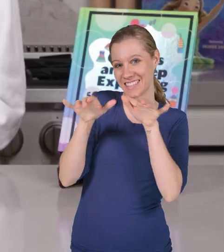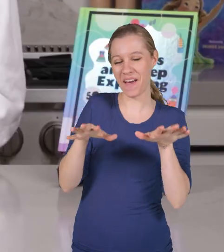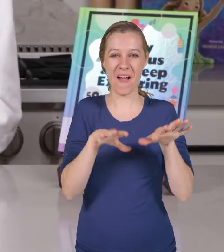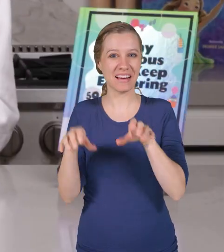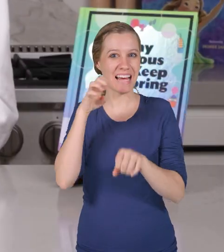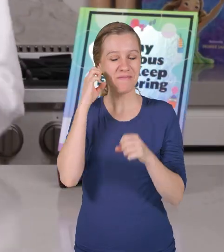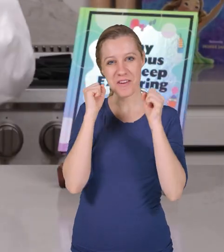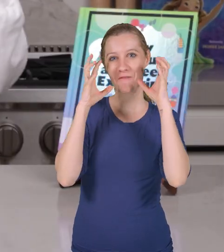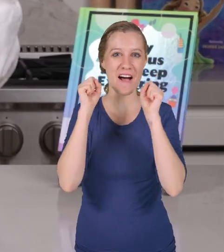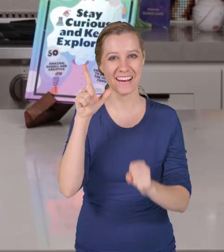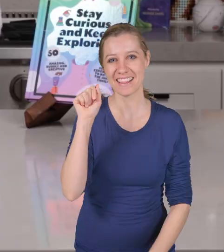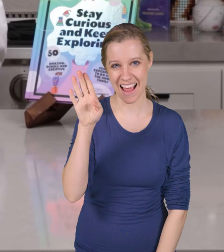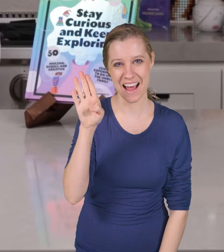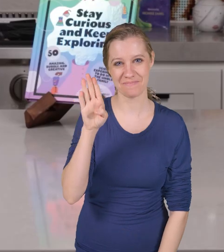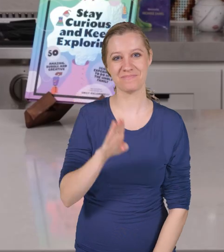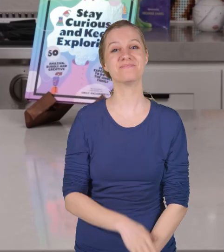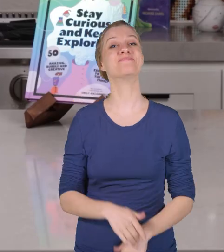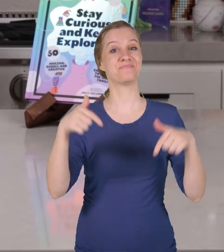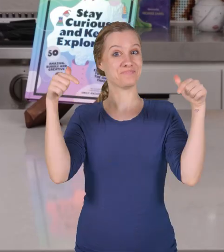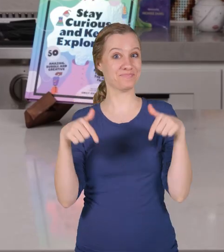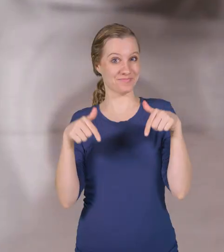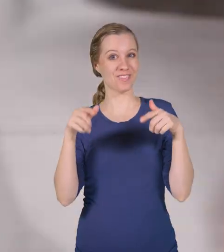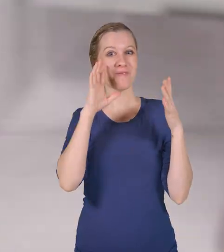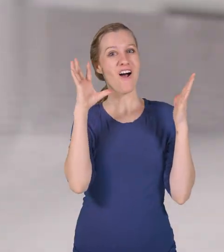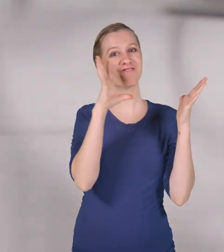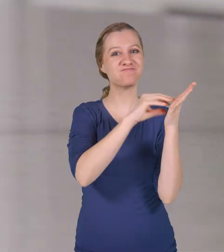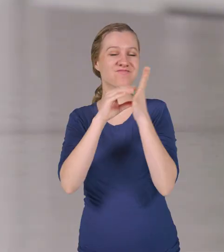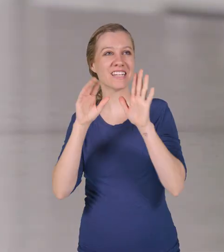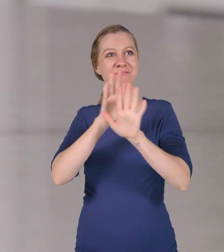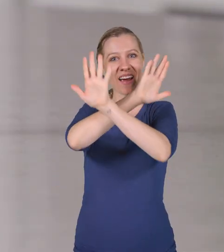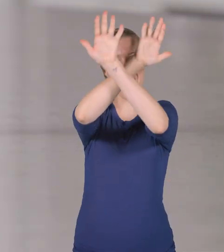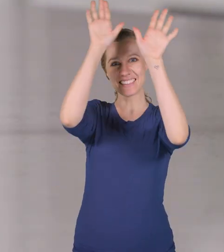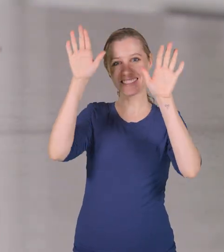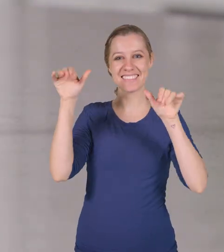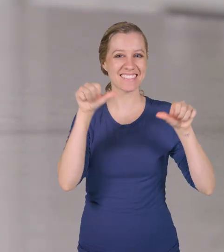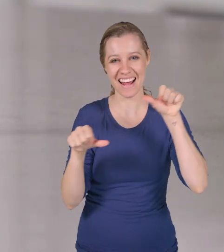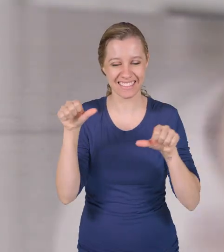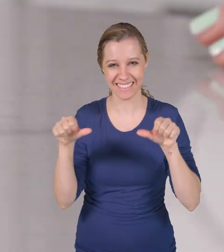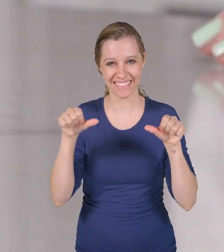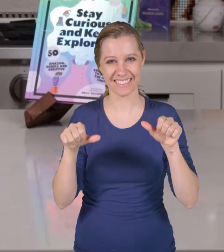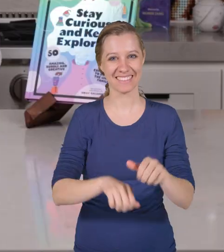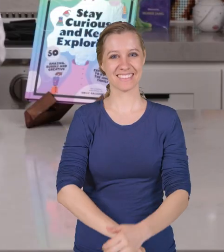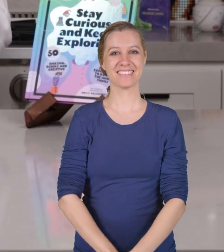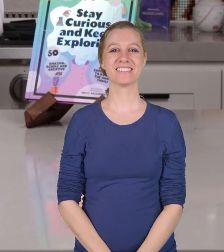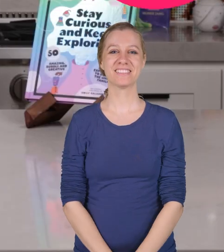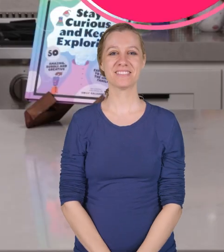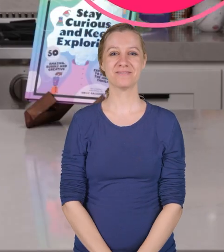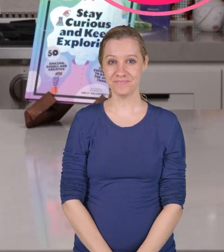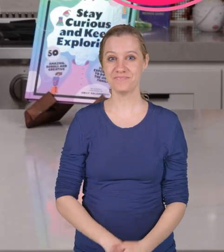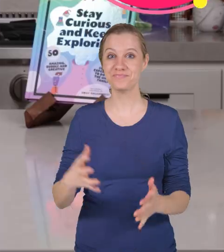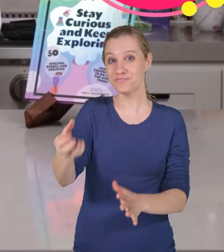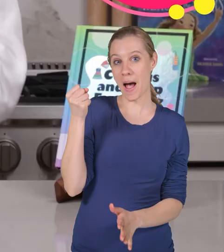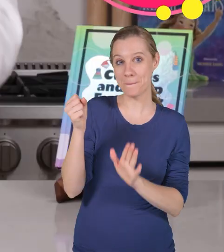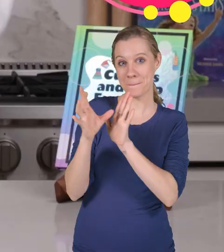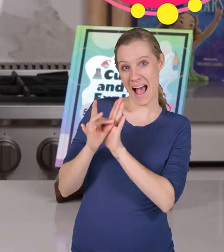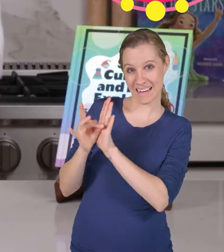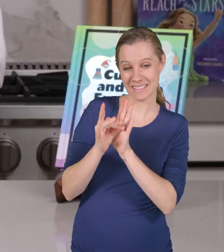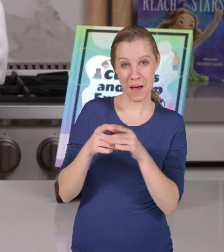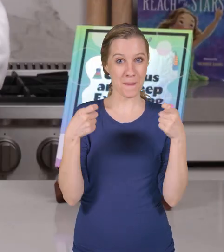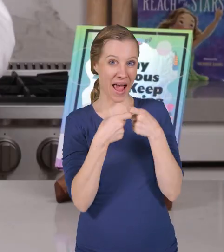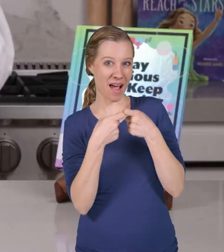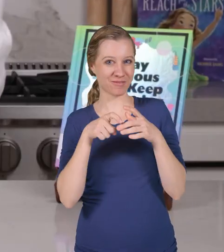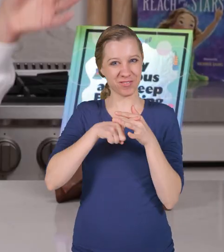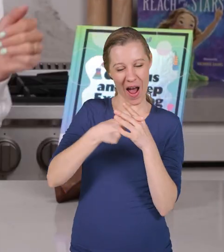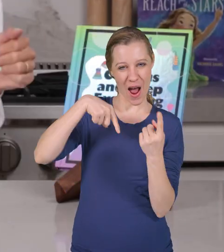Calandrelli, MIT engineer and host of Emily's Wonder Lab, and on my channel, we learn about all things space and science. So grab